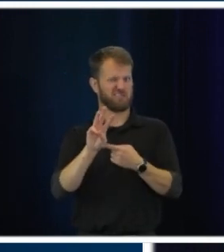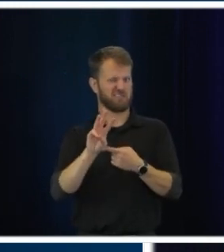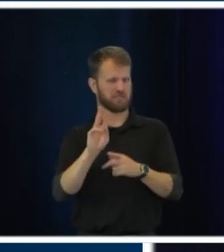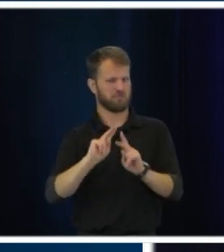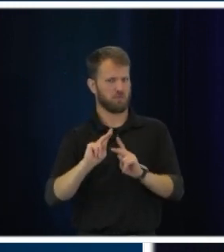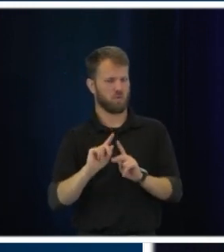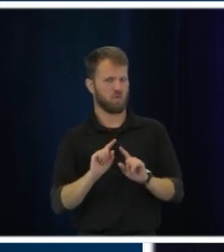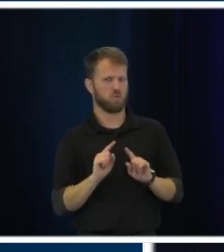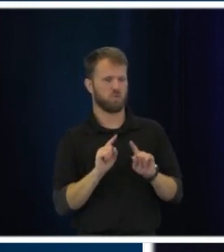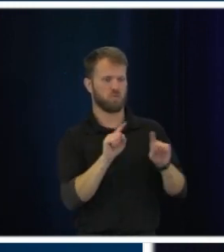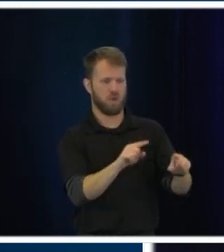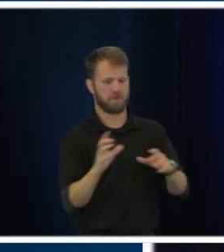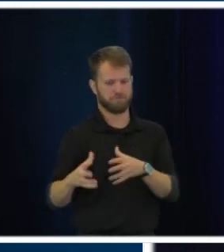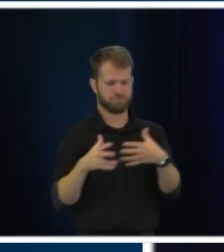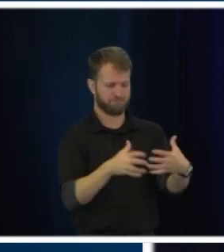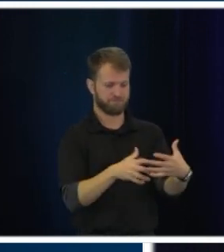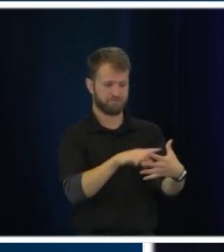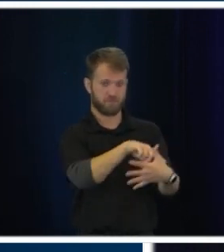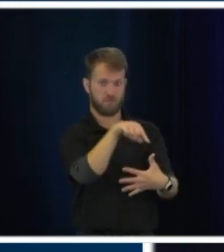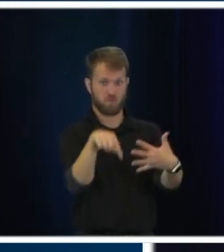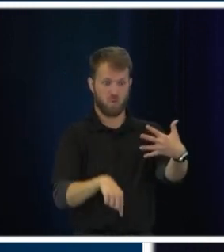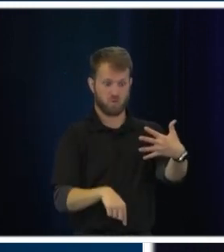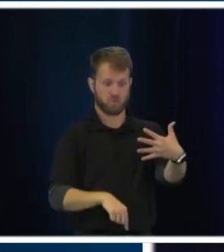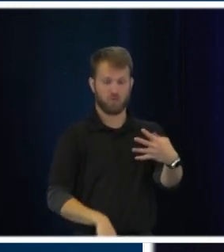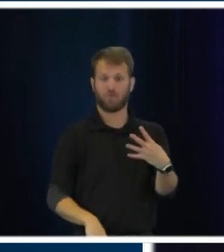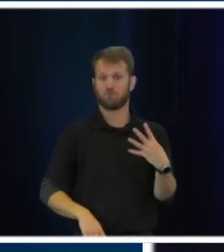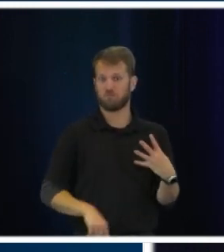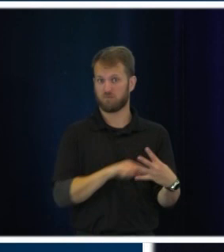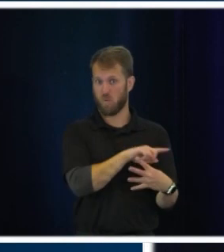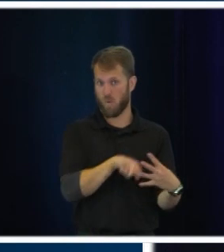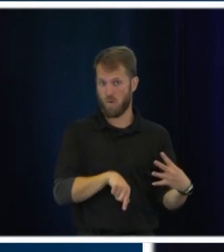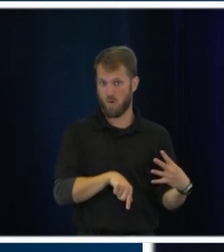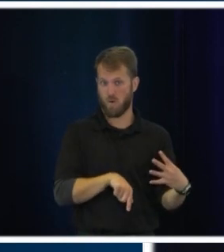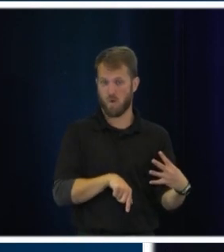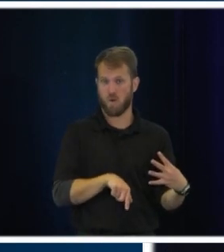me. Of those six individuals, four are African American,